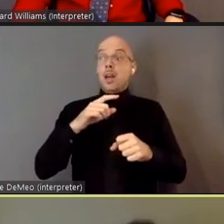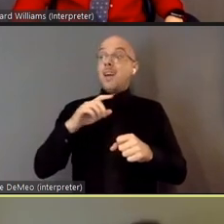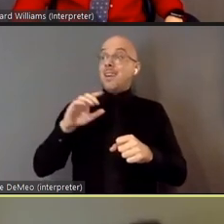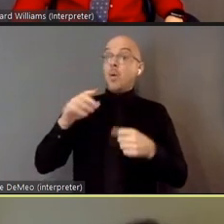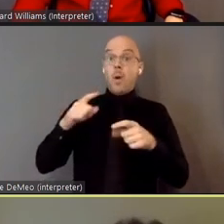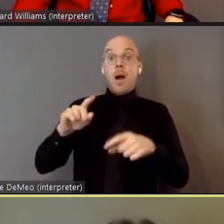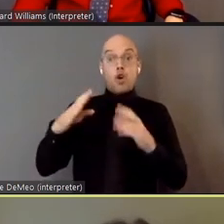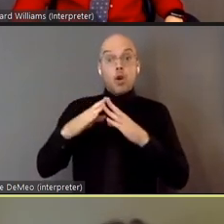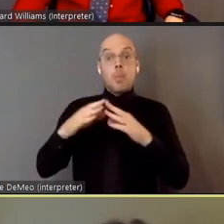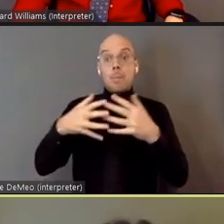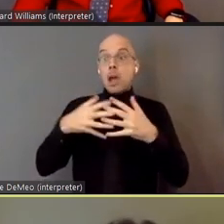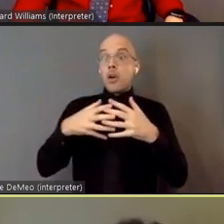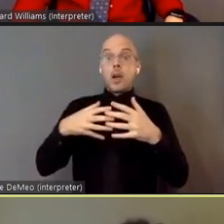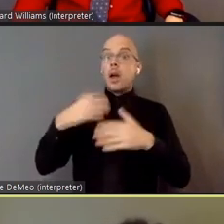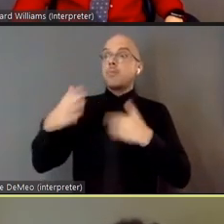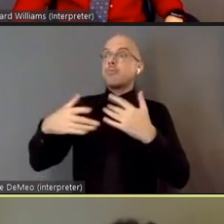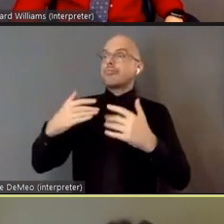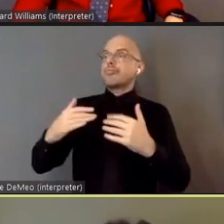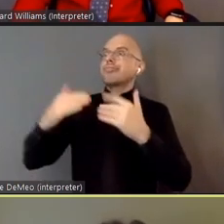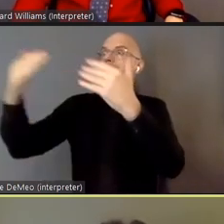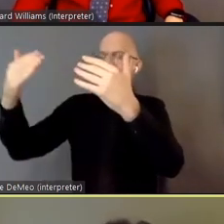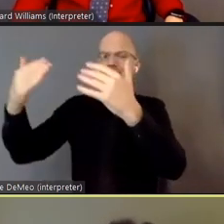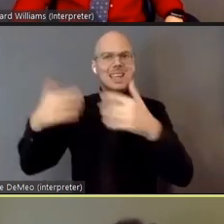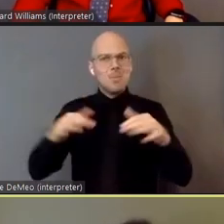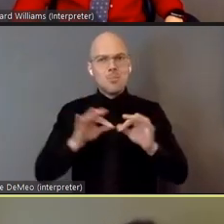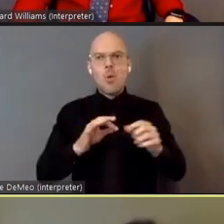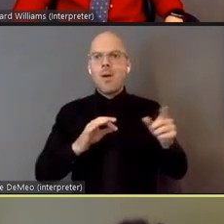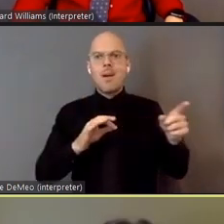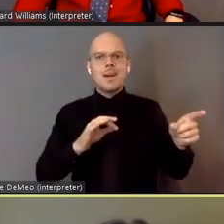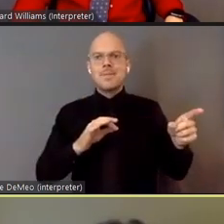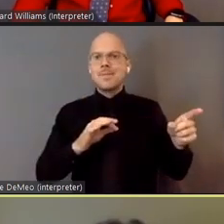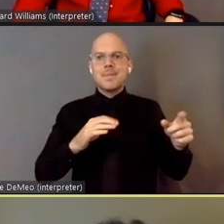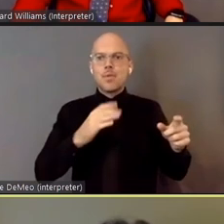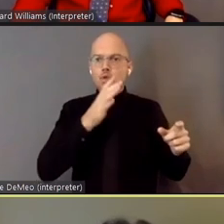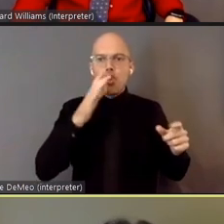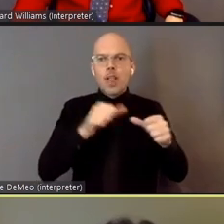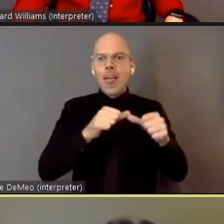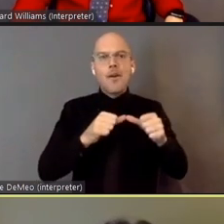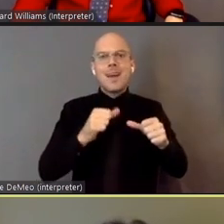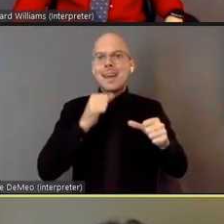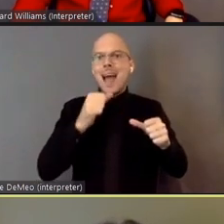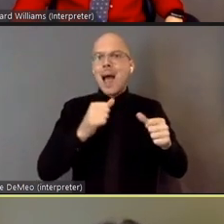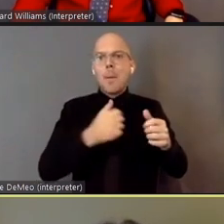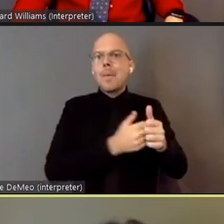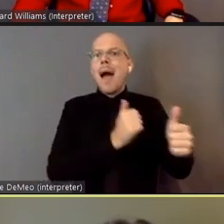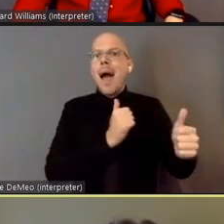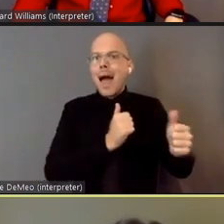that supports, you know, extremely quick video, real-time telehealth,